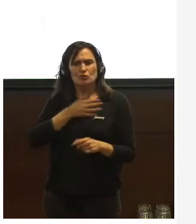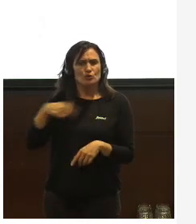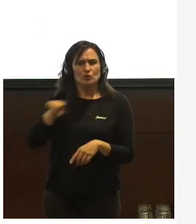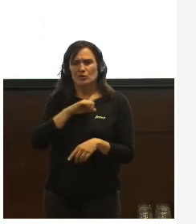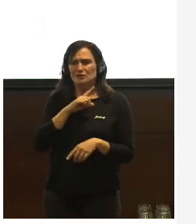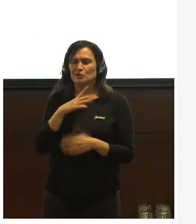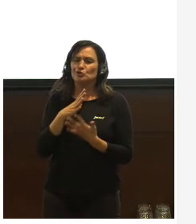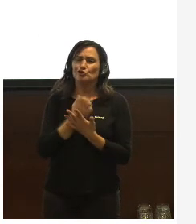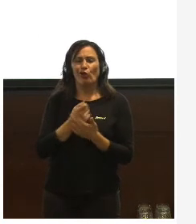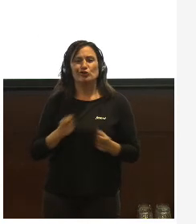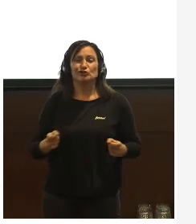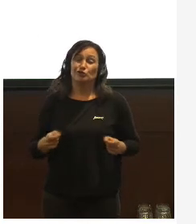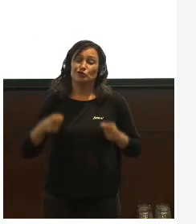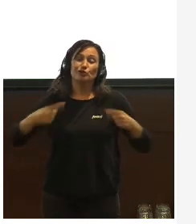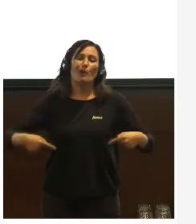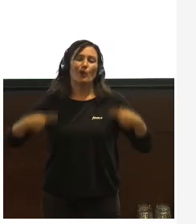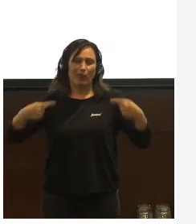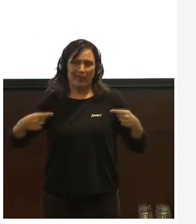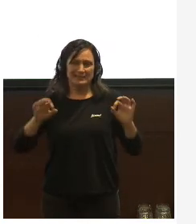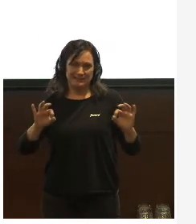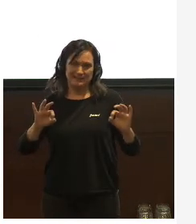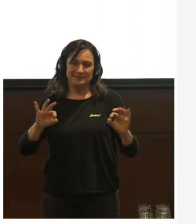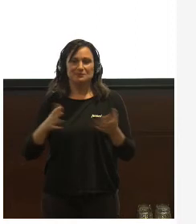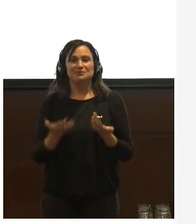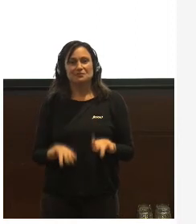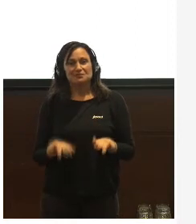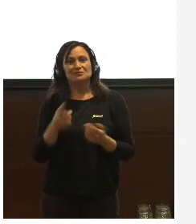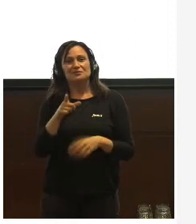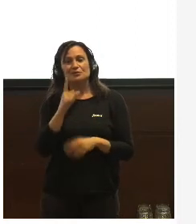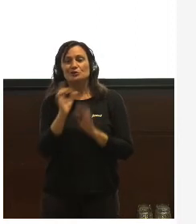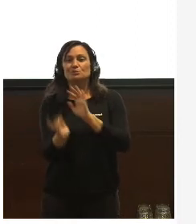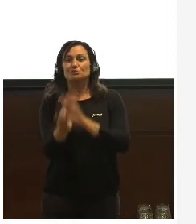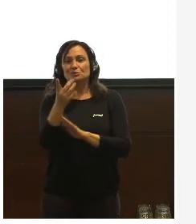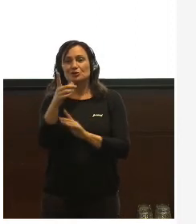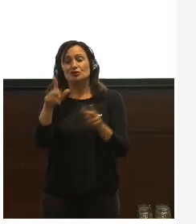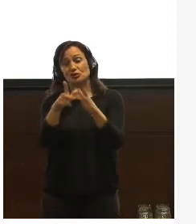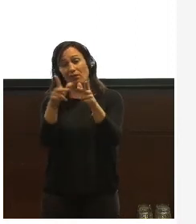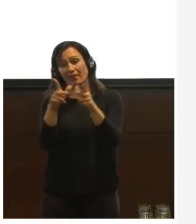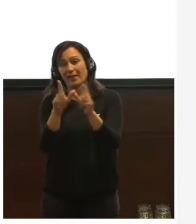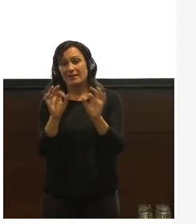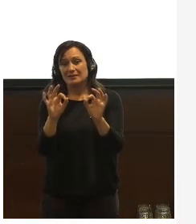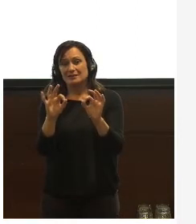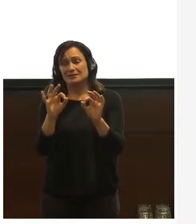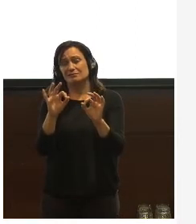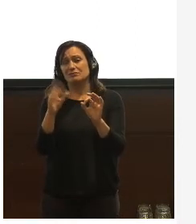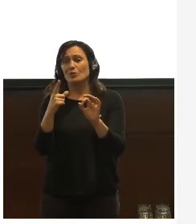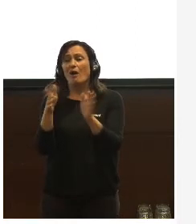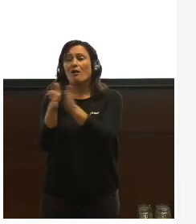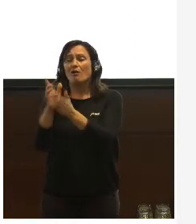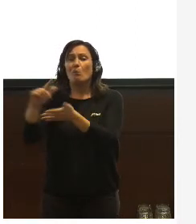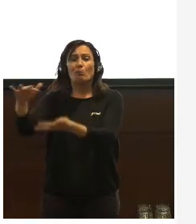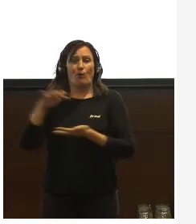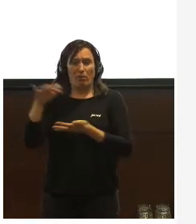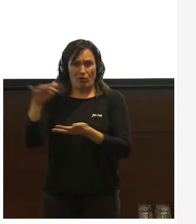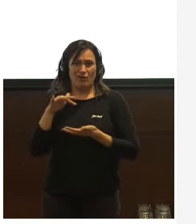to do that, we have created partnerships with suppliers. And it took us quite a while to find the right suppliers and the